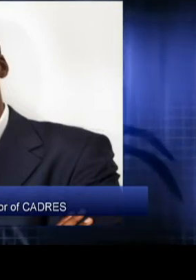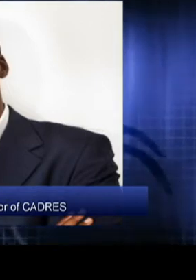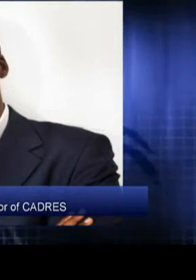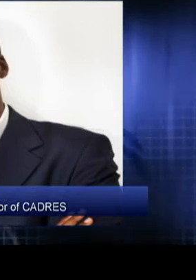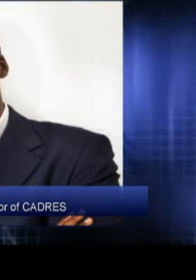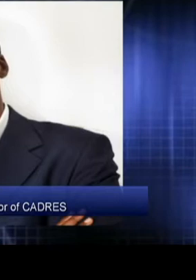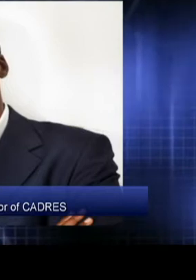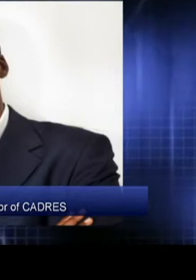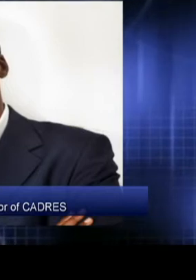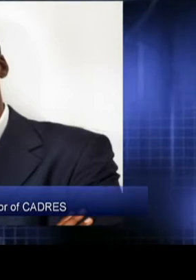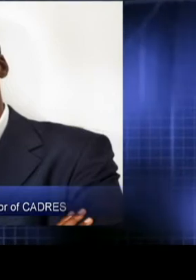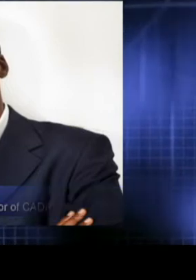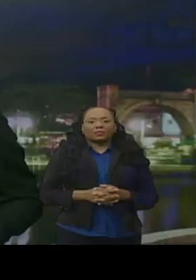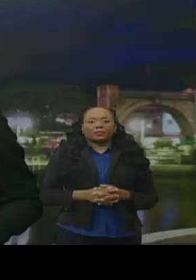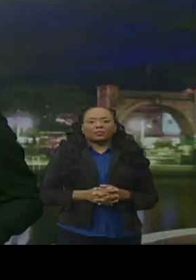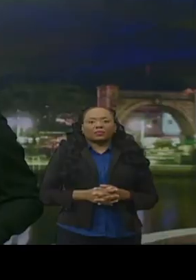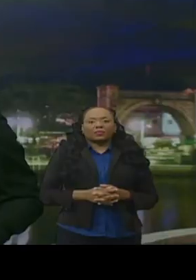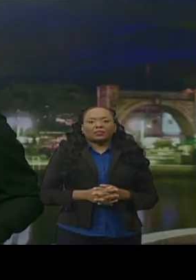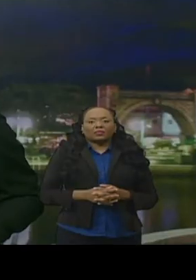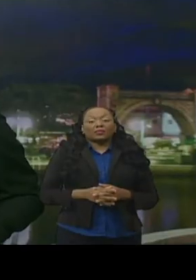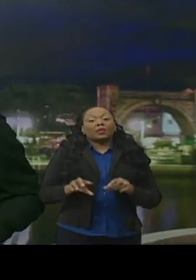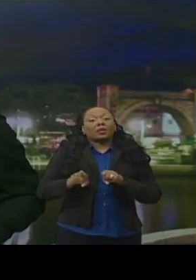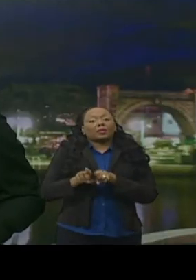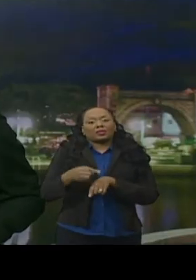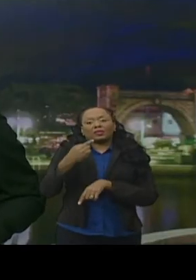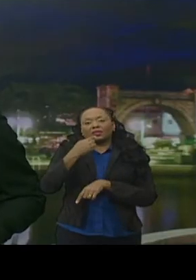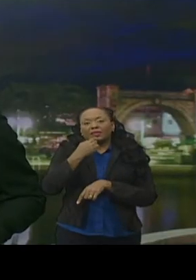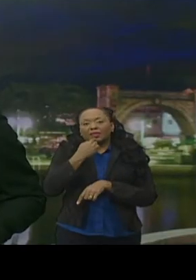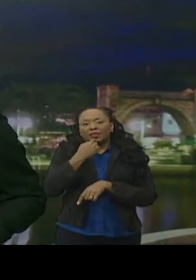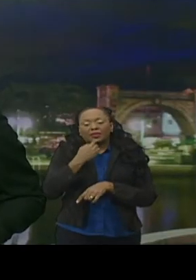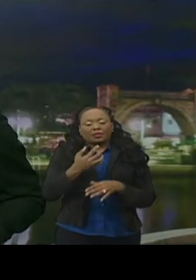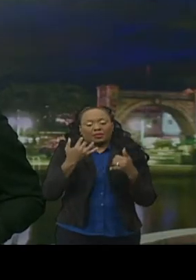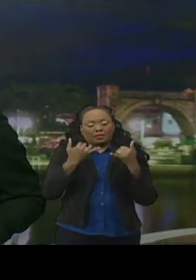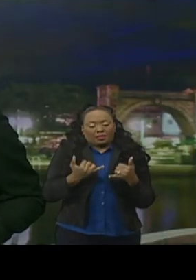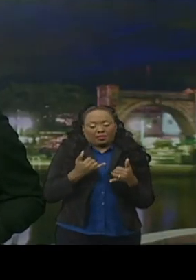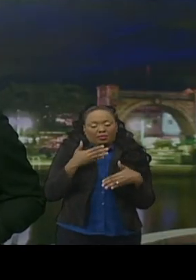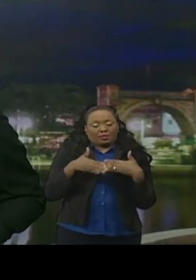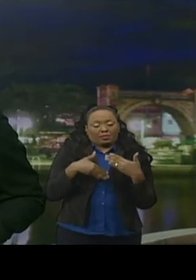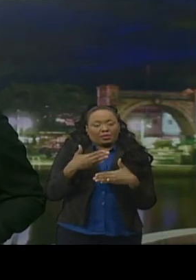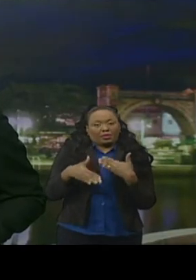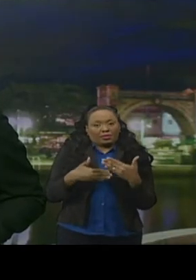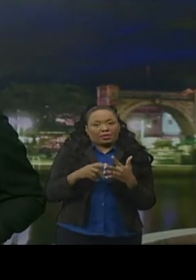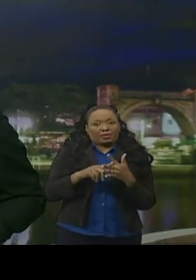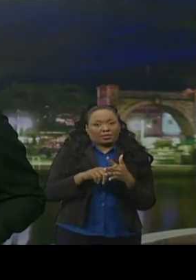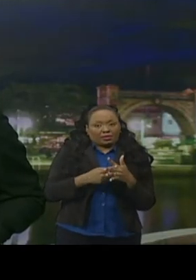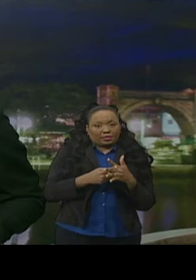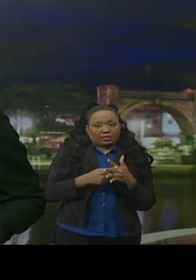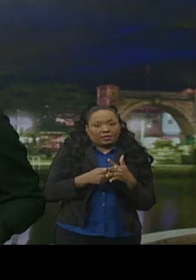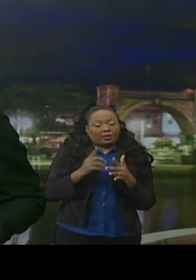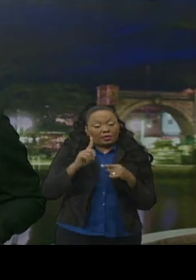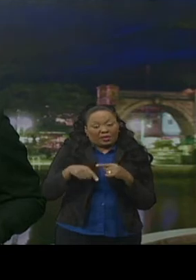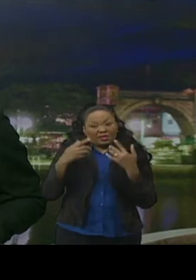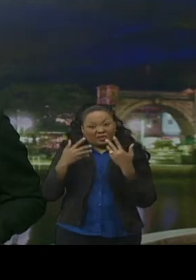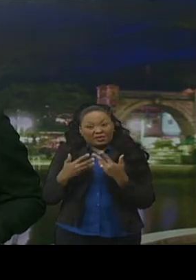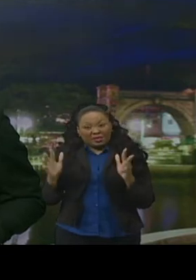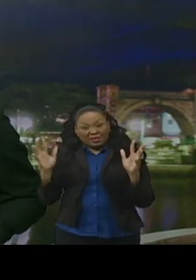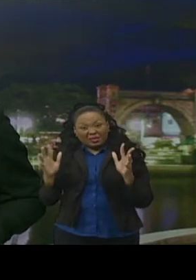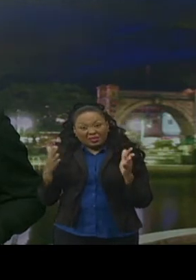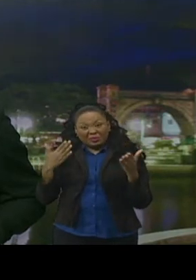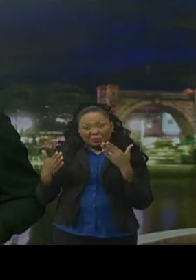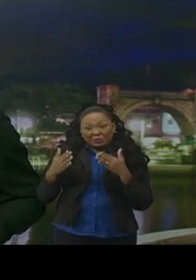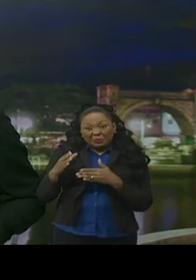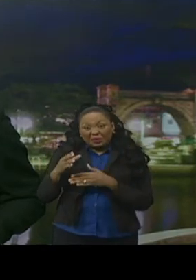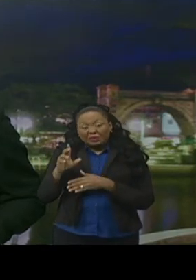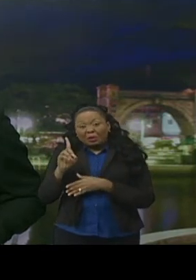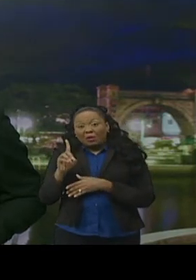and certainly leader of the country. And Mr. Wickham says this is the beginning of a process, and in the end, Mr. Innis may successfully